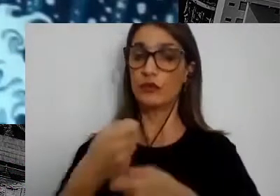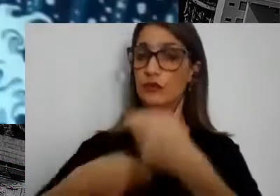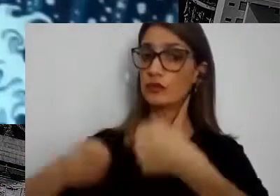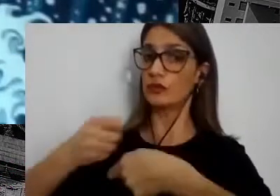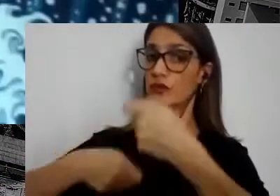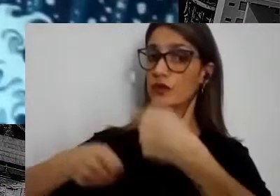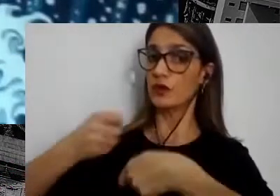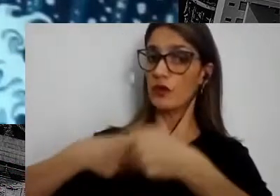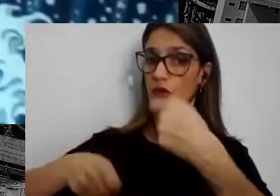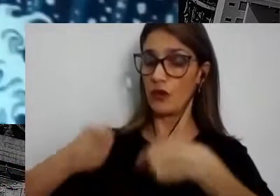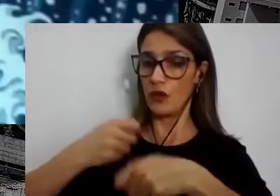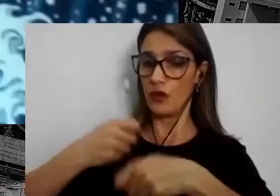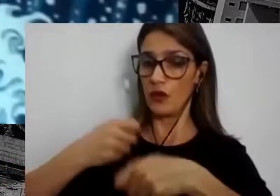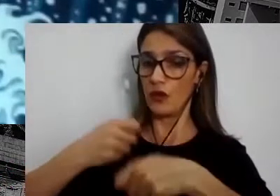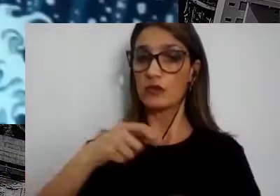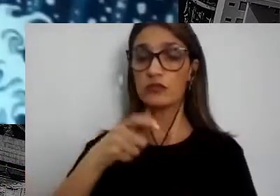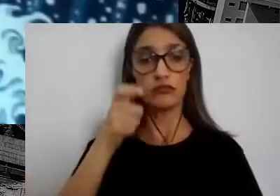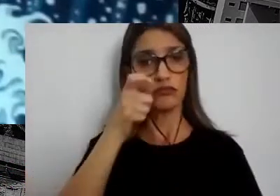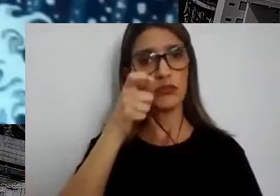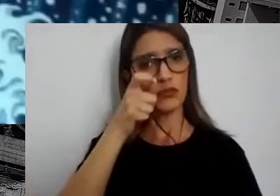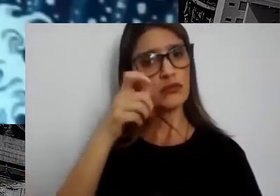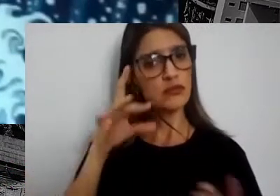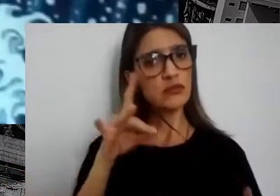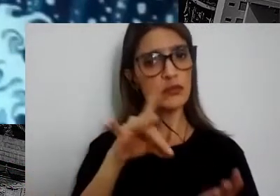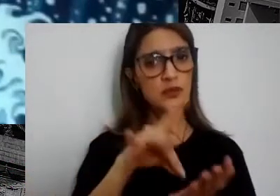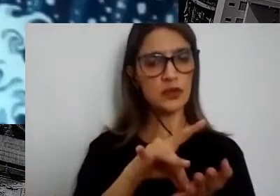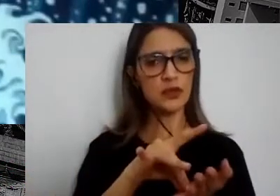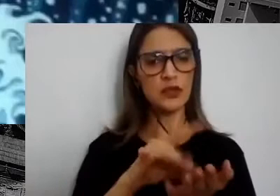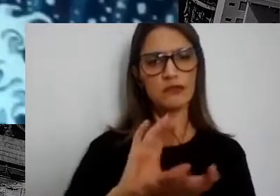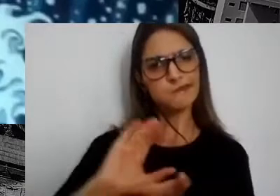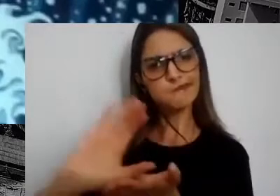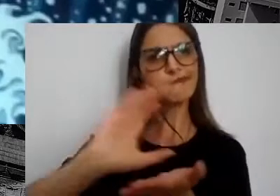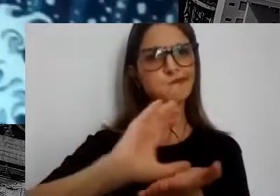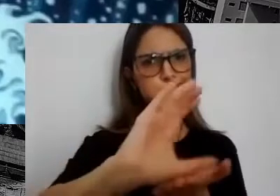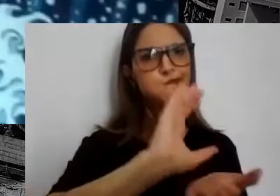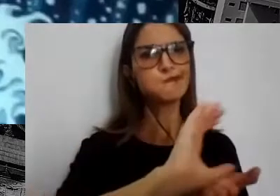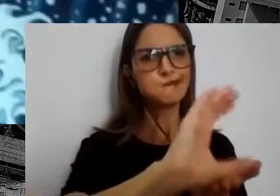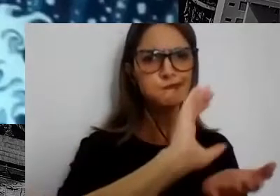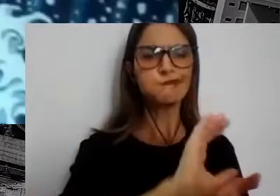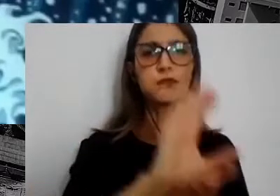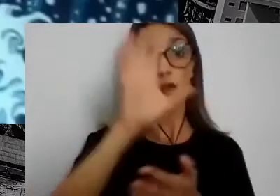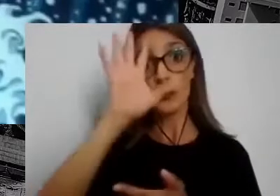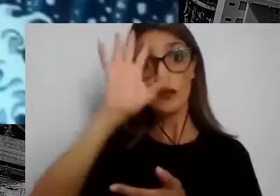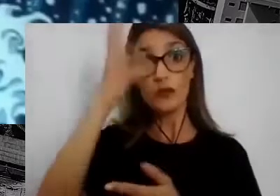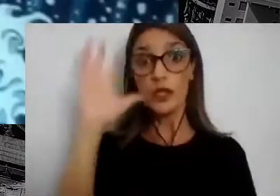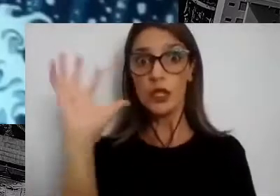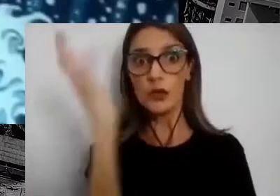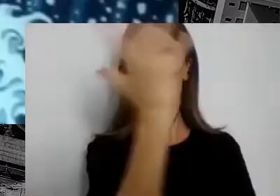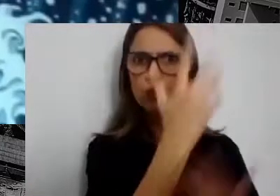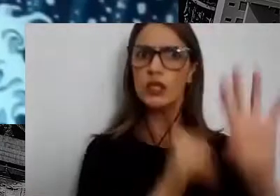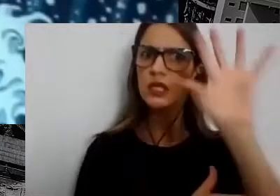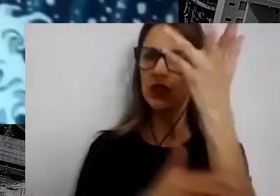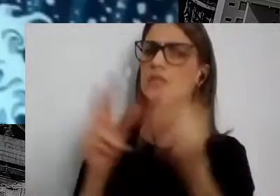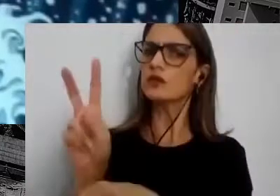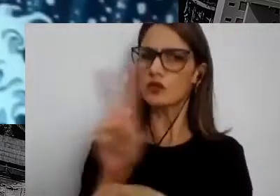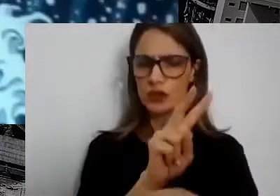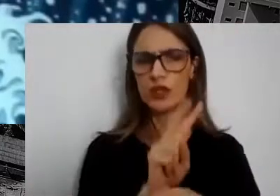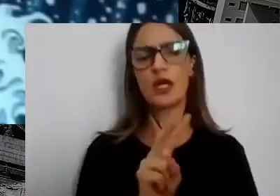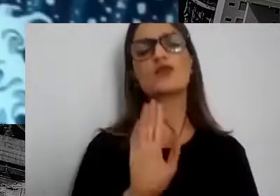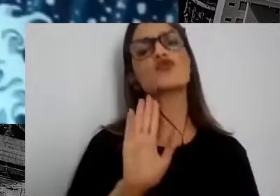interest in investing in nature-based solutions. There has been for quite a while from the leading companies, but there's a growing interest